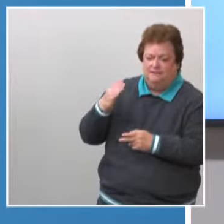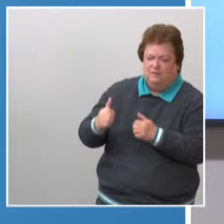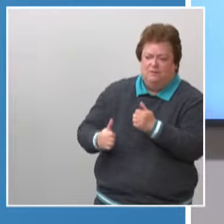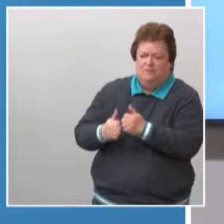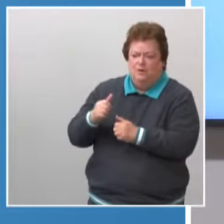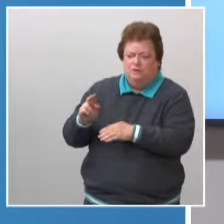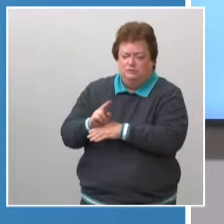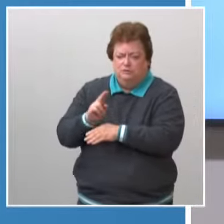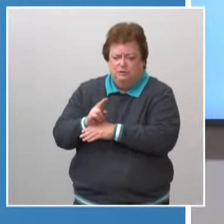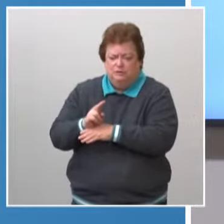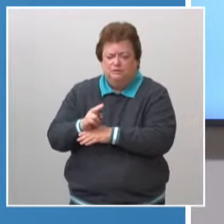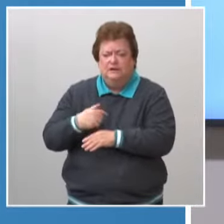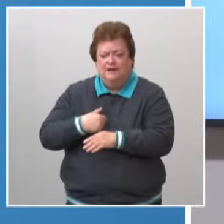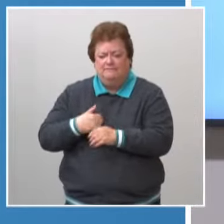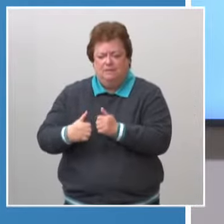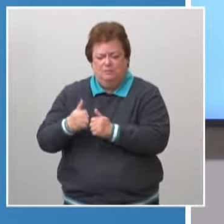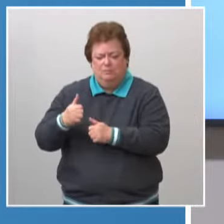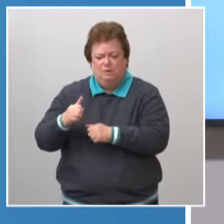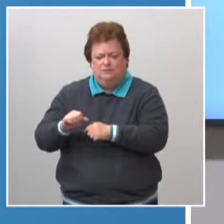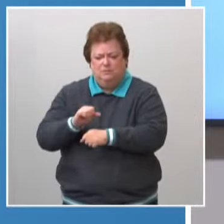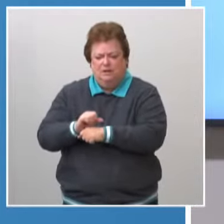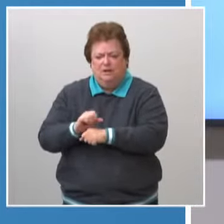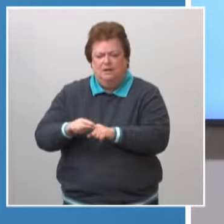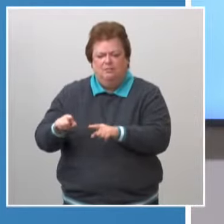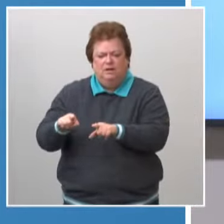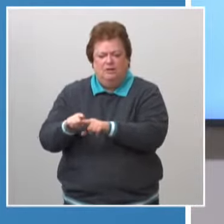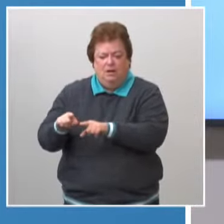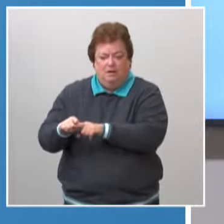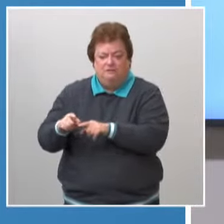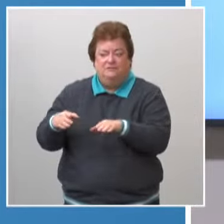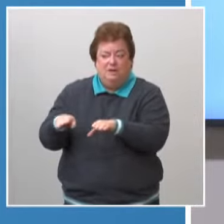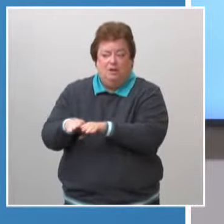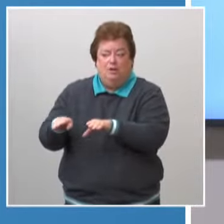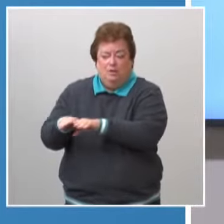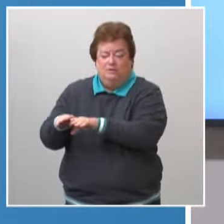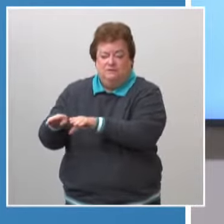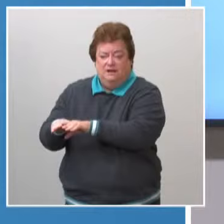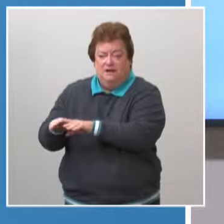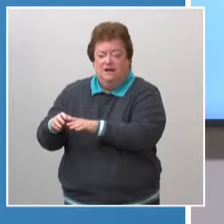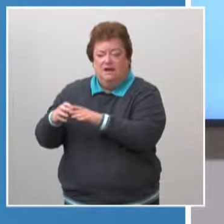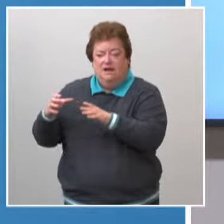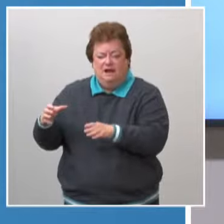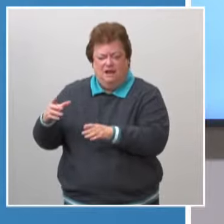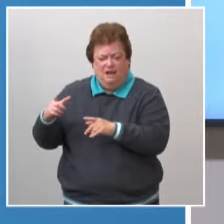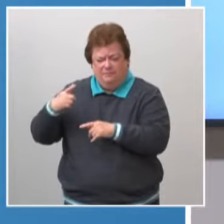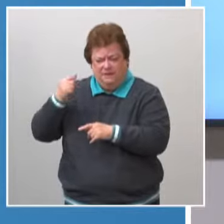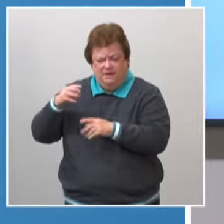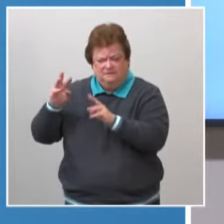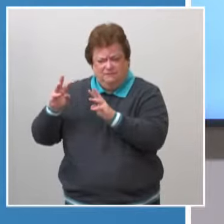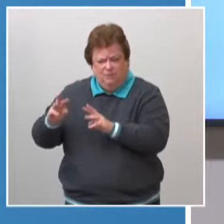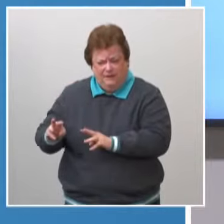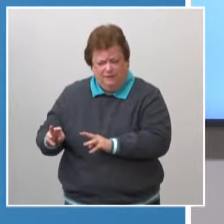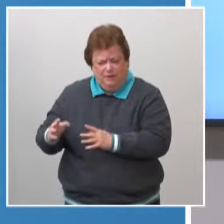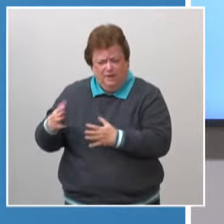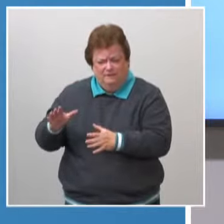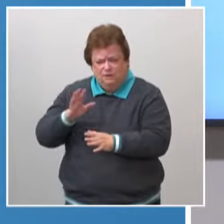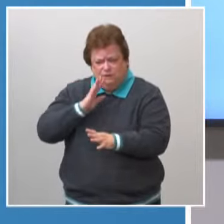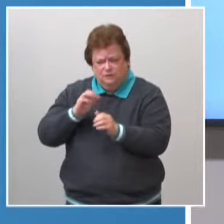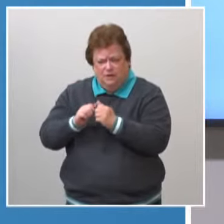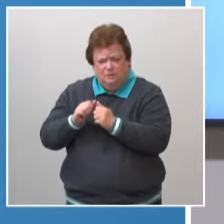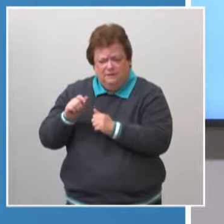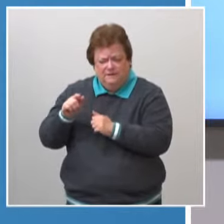seem to have the most appointments available, but they also have been closing down a lot lately because of weather. Has there been any discussion with them about possibly